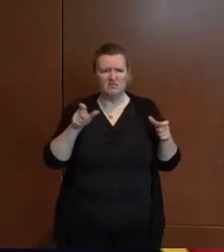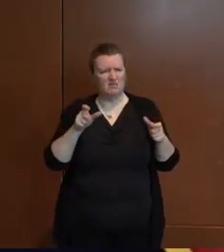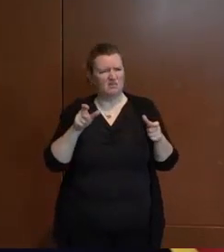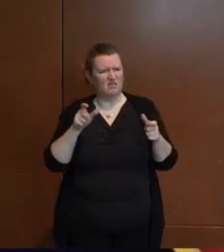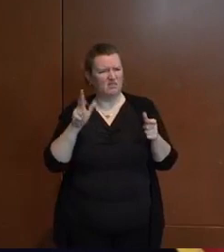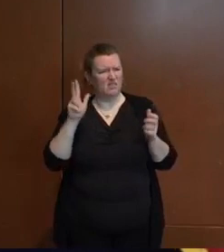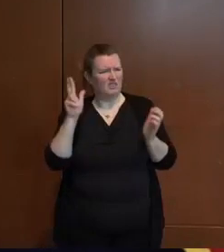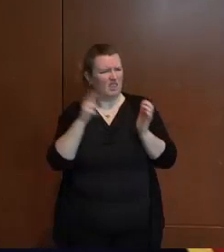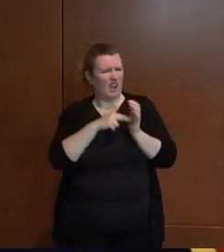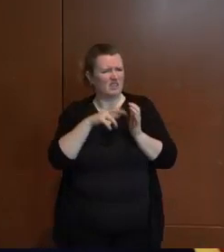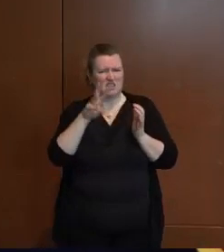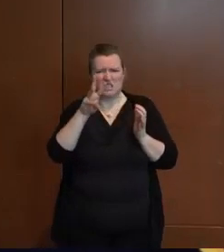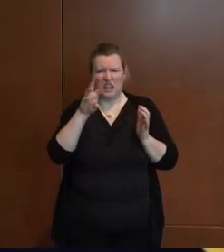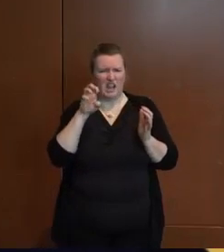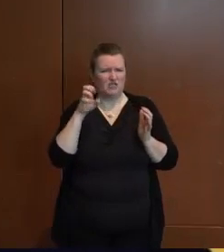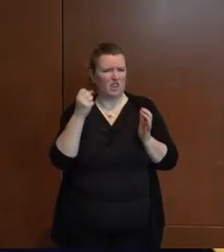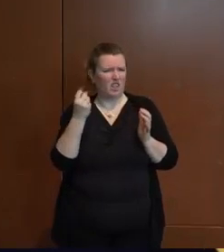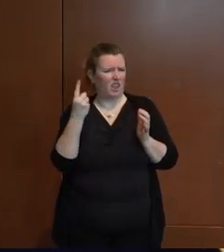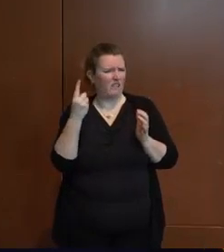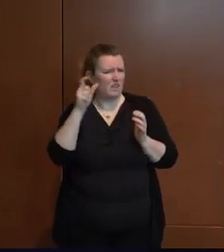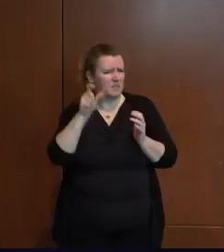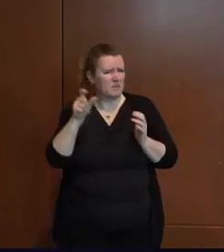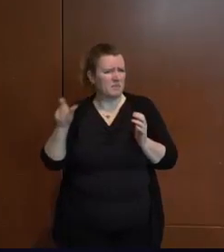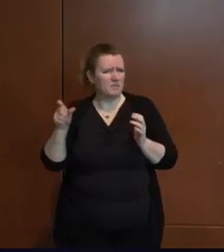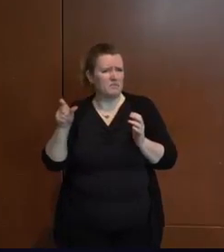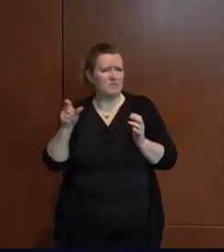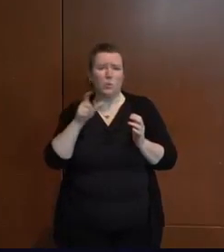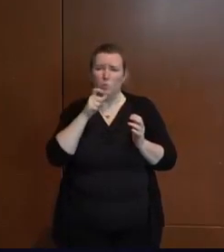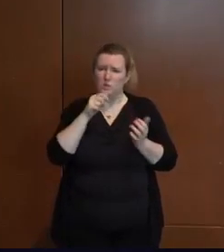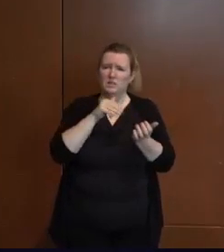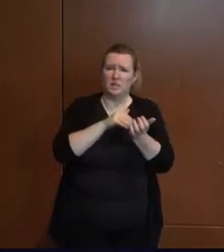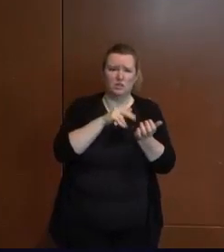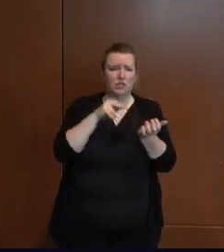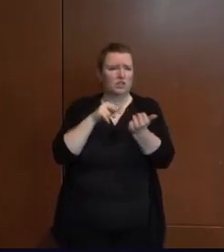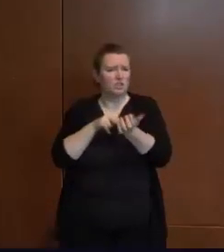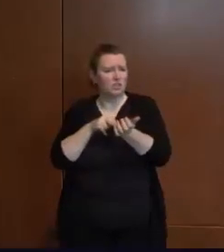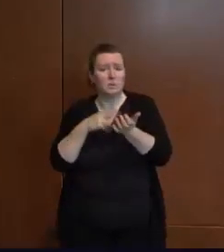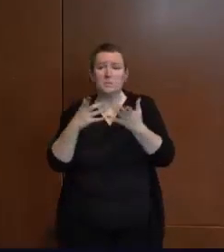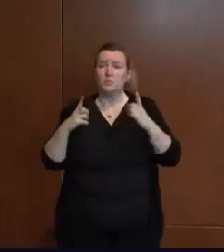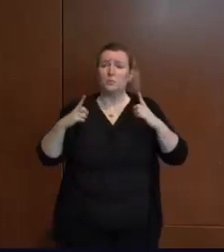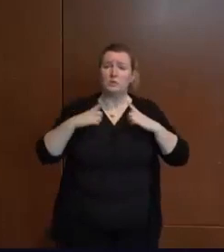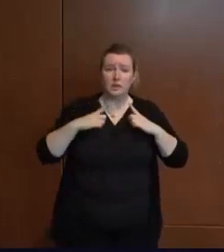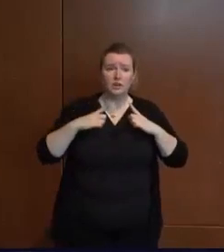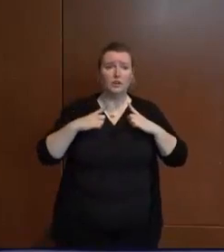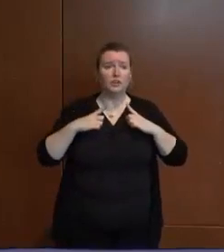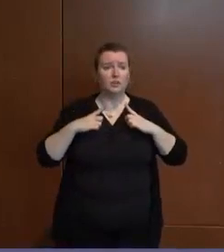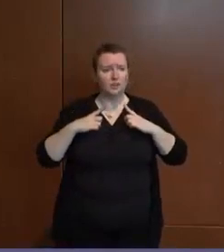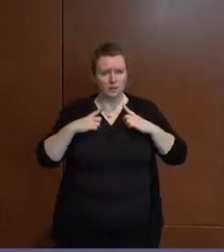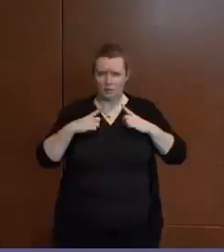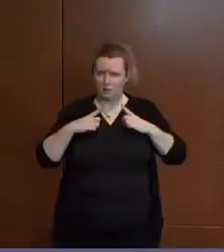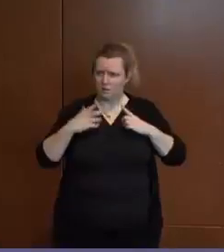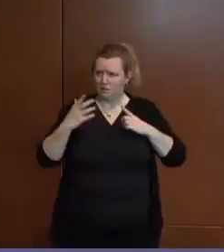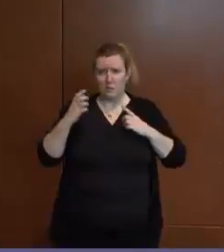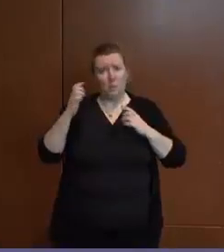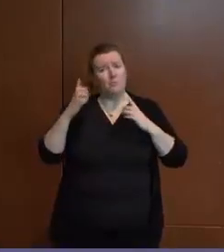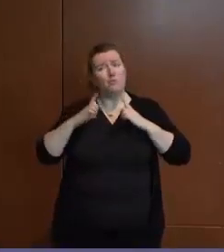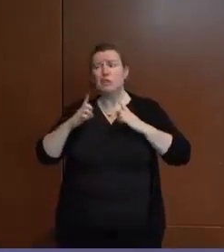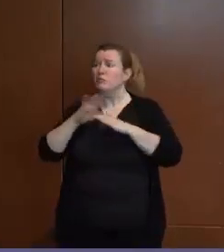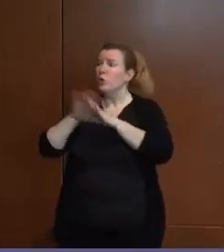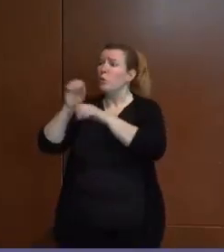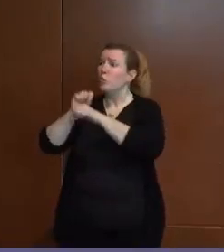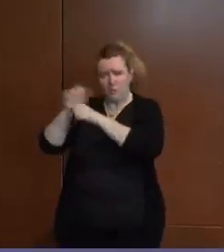on the website. Do you know the number today? Could someone, while we're sitting here, this is the group that we said ask for